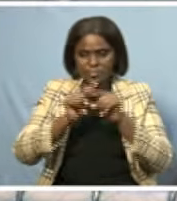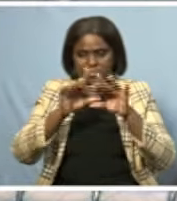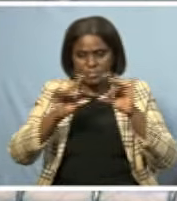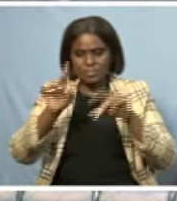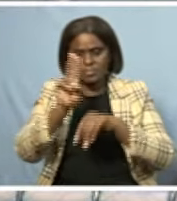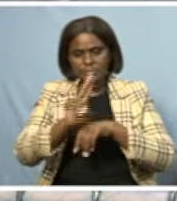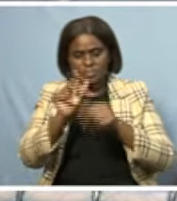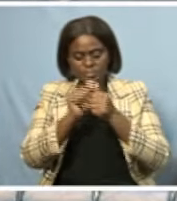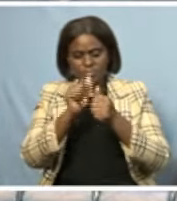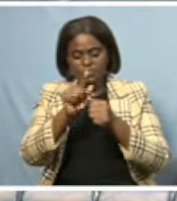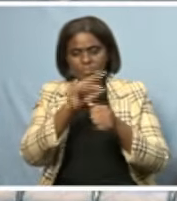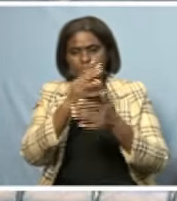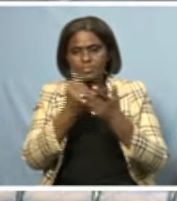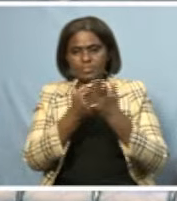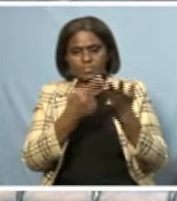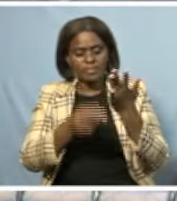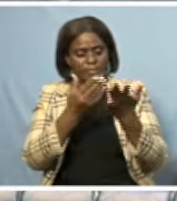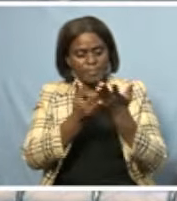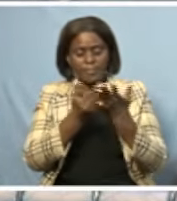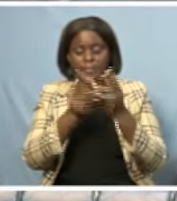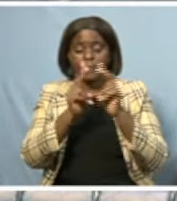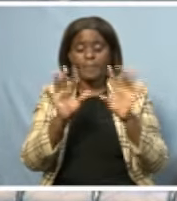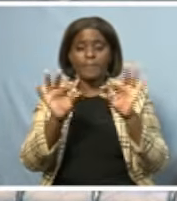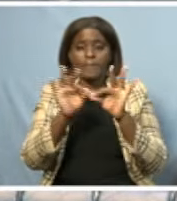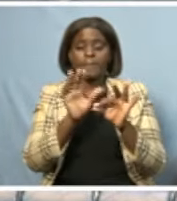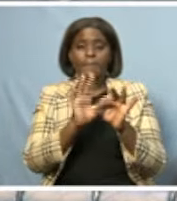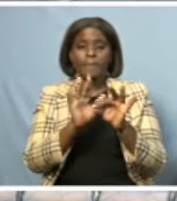and transactions is essential.